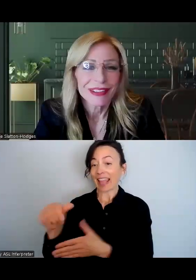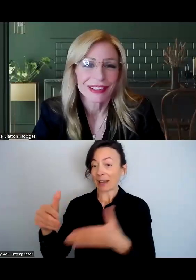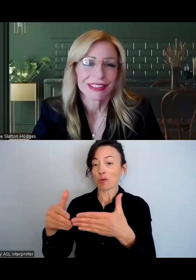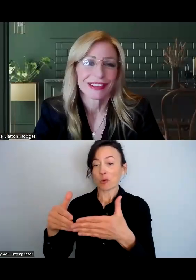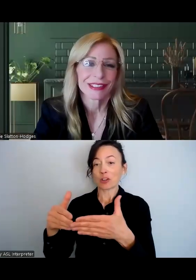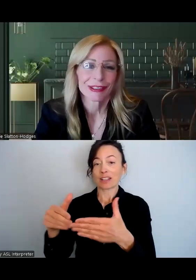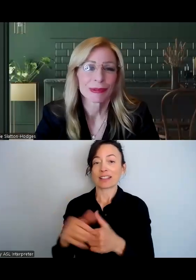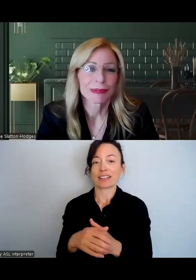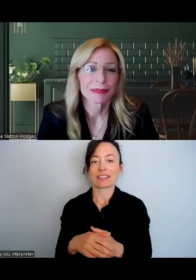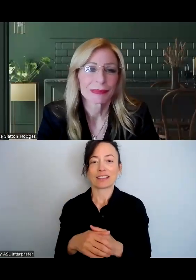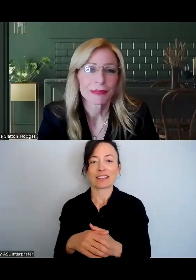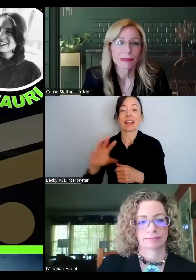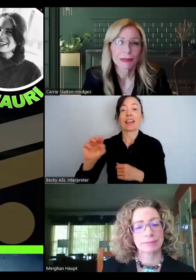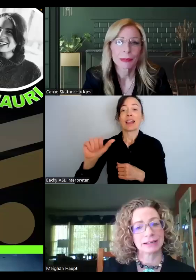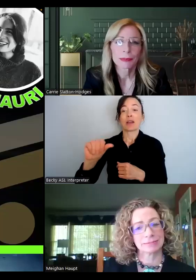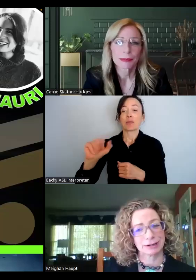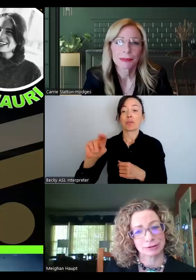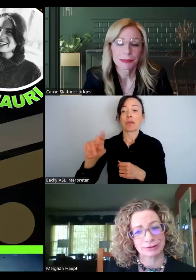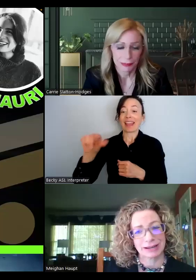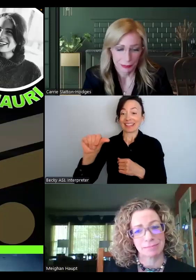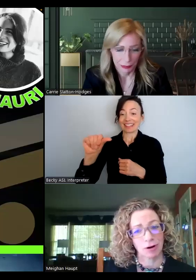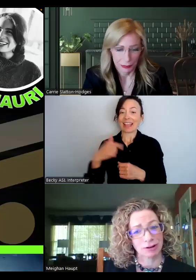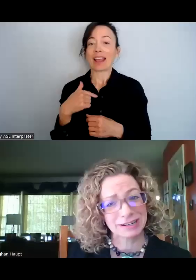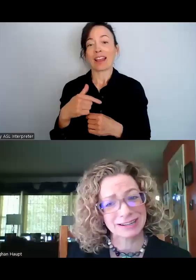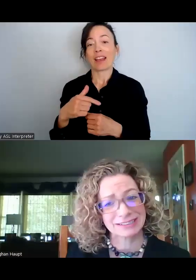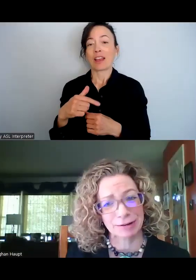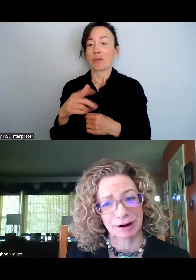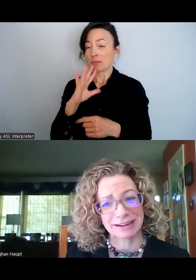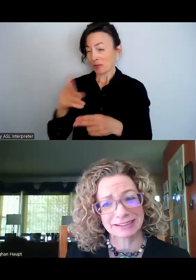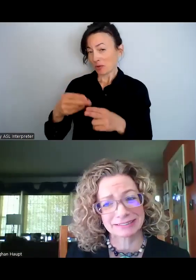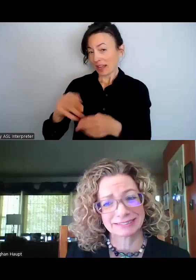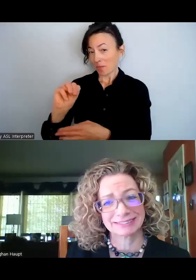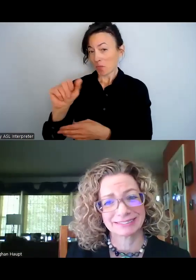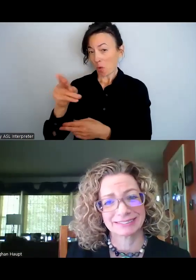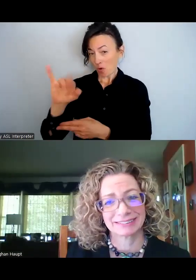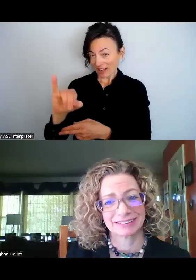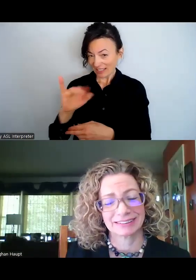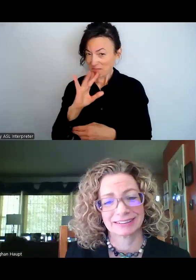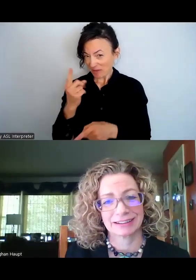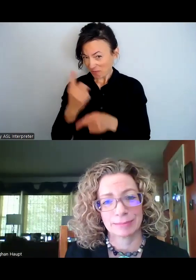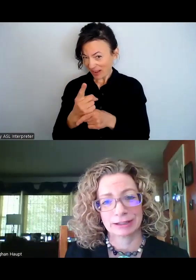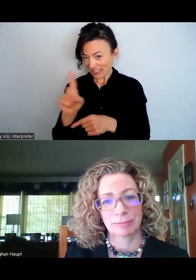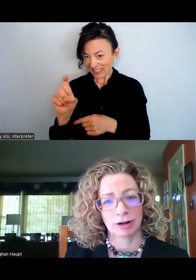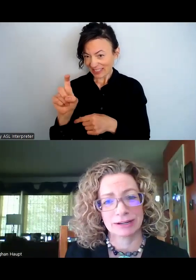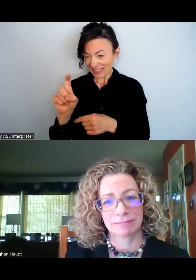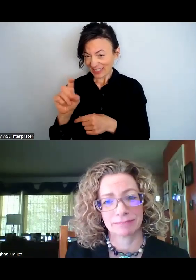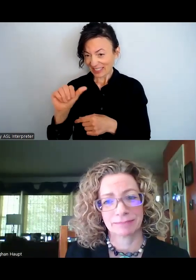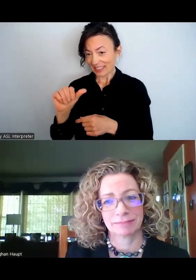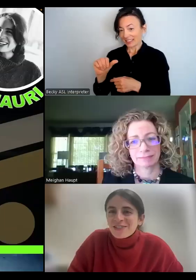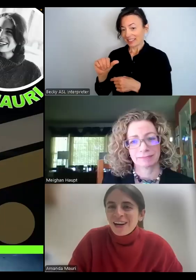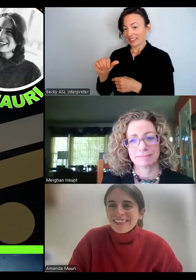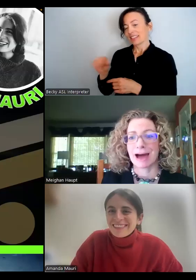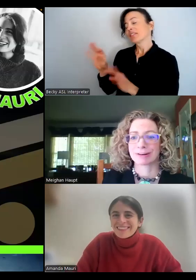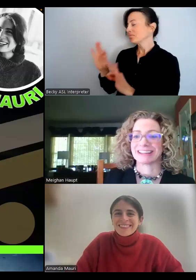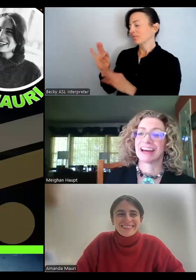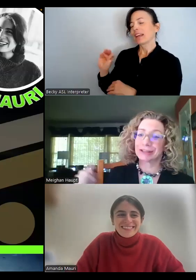corner. Amanda, I'm going to pronounce your name Maury. Is that right? Amanda Perfect. Maori. Yeah,